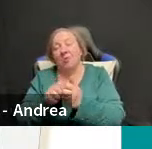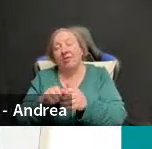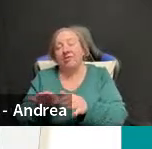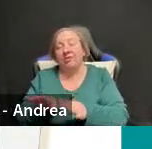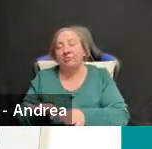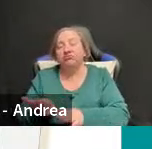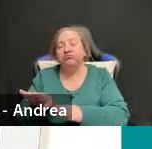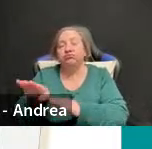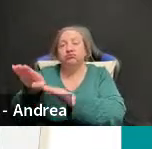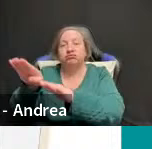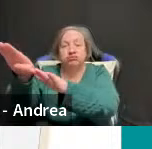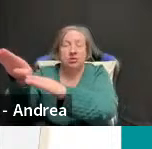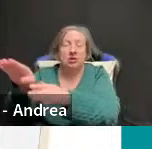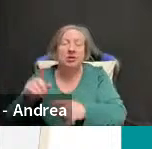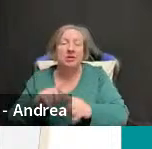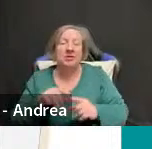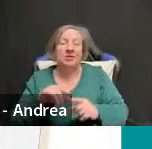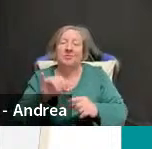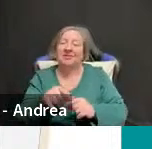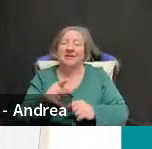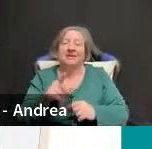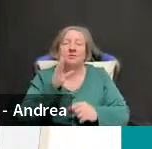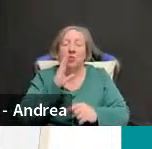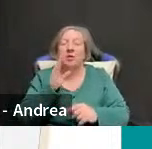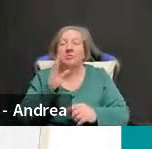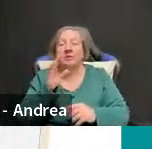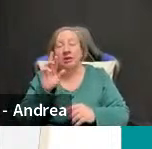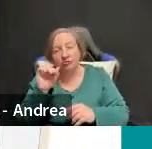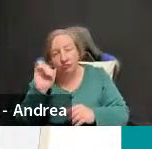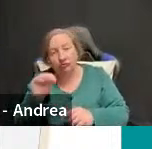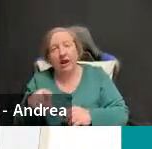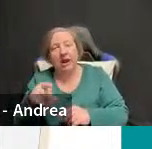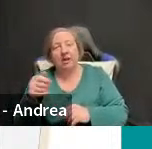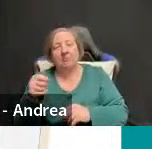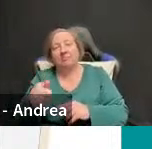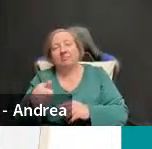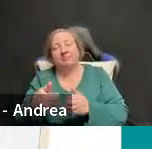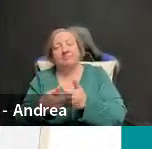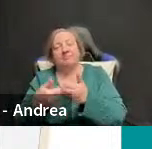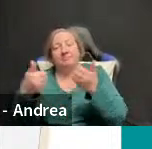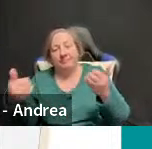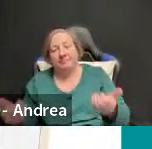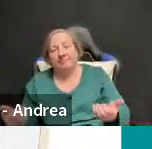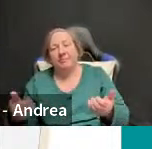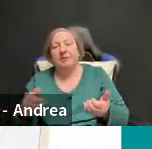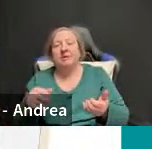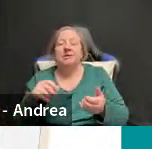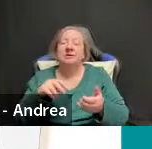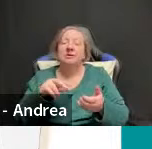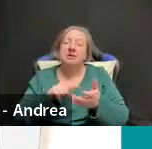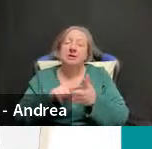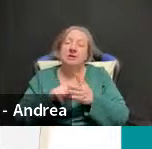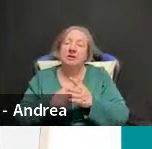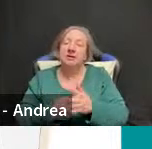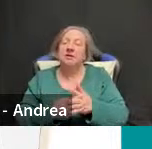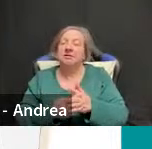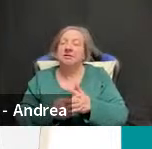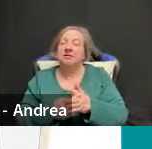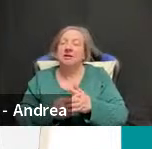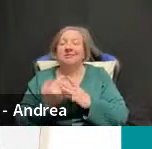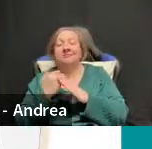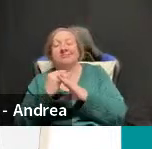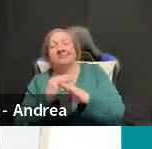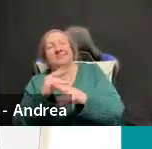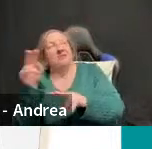rising. Here, it would be pretty much a standalone ramp. So it starts imposing visual restrictions that we'd